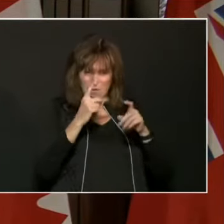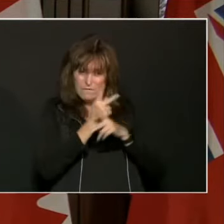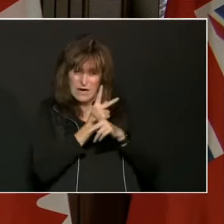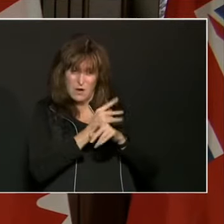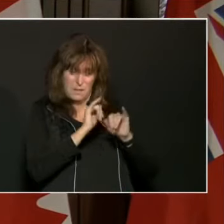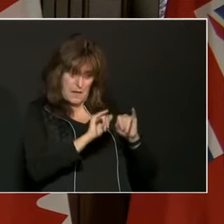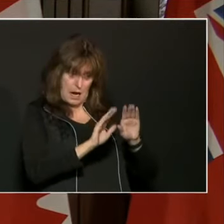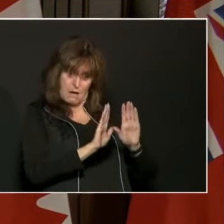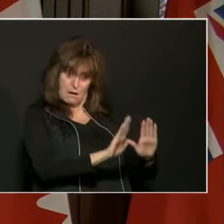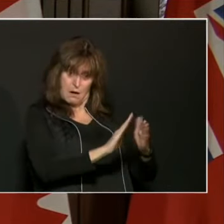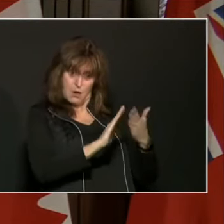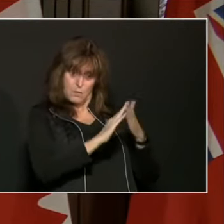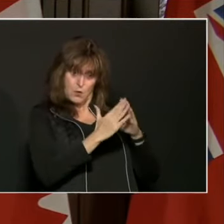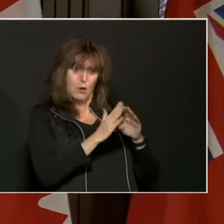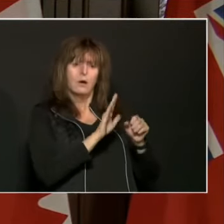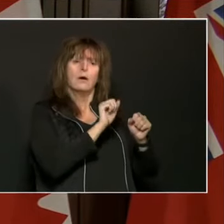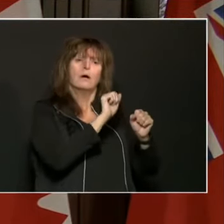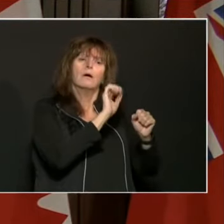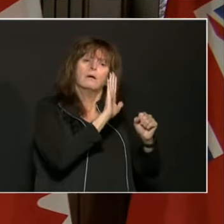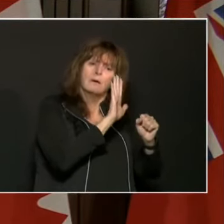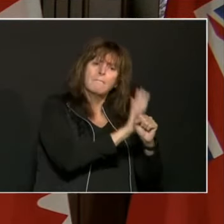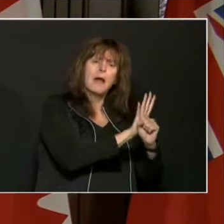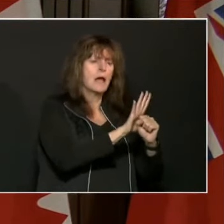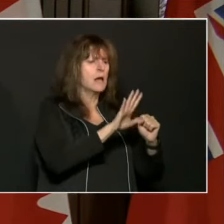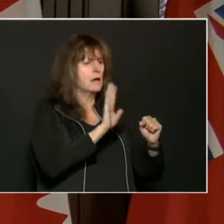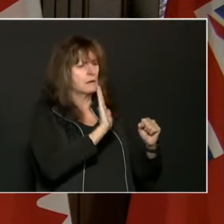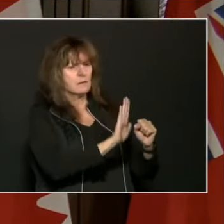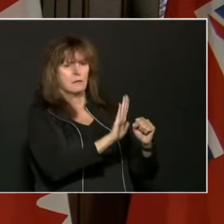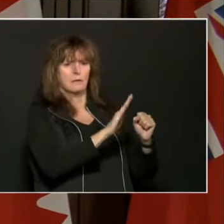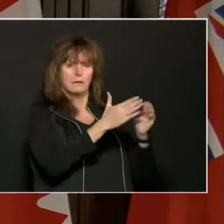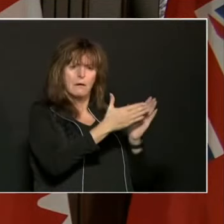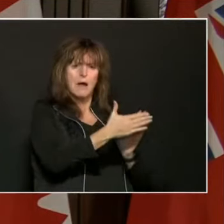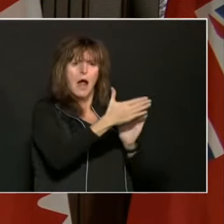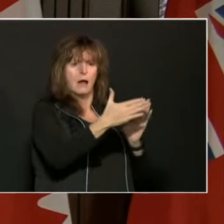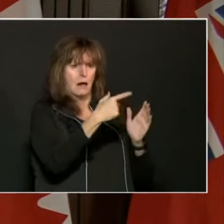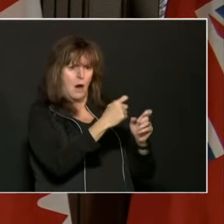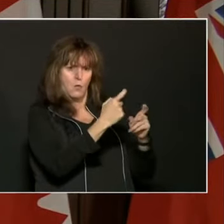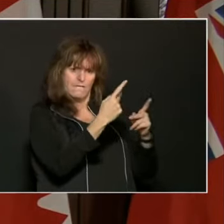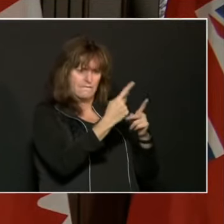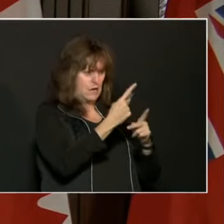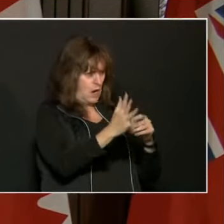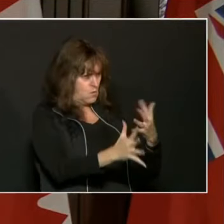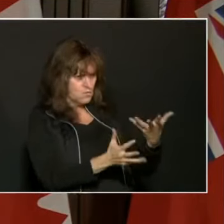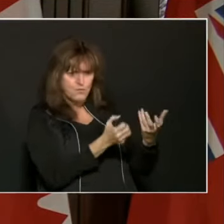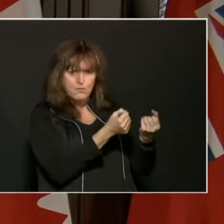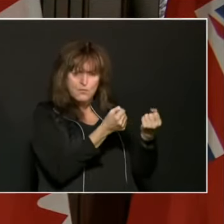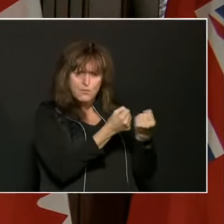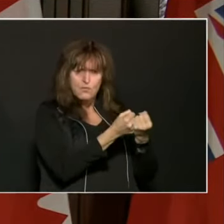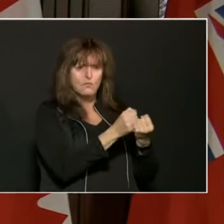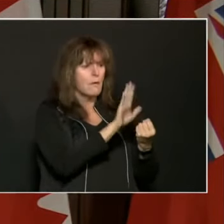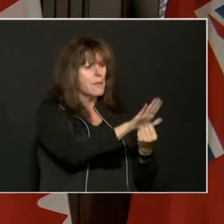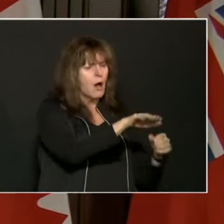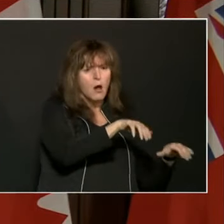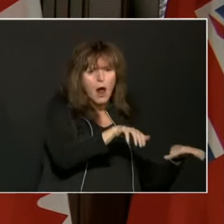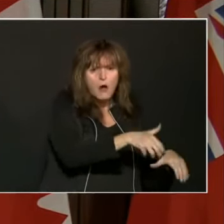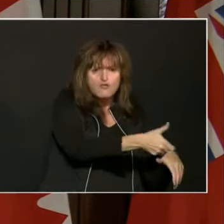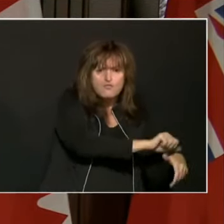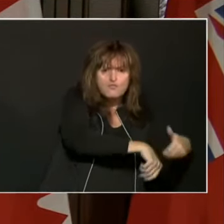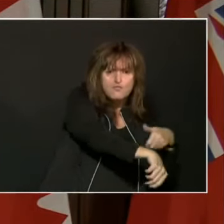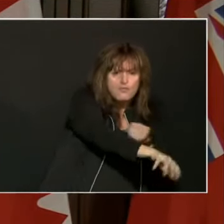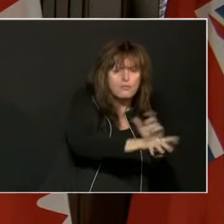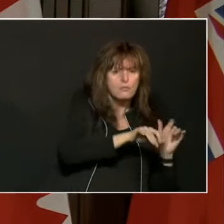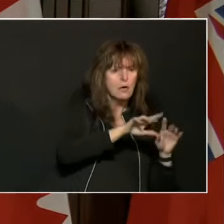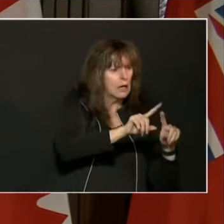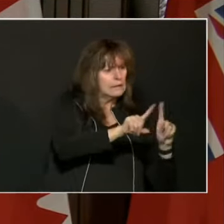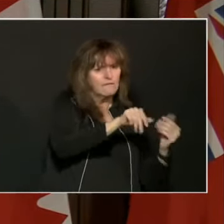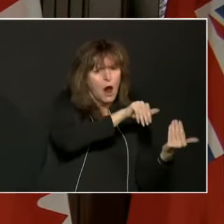and other ones to look at strategies much more along our lines of community action and different steps there to deal with it, from